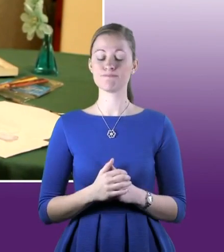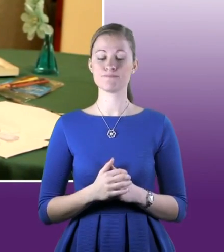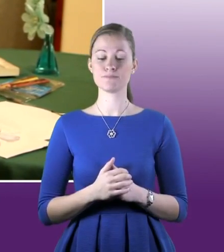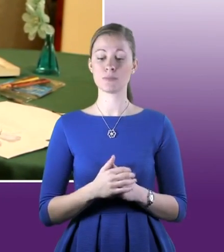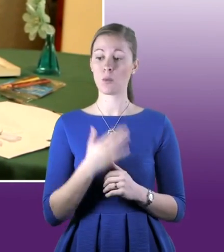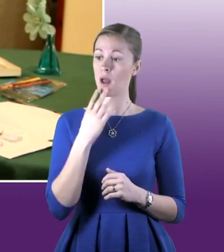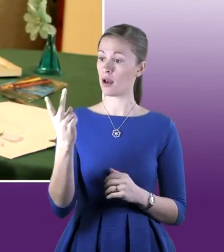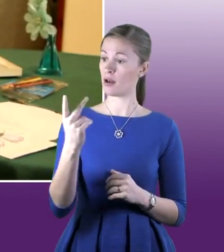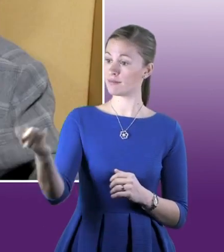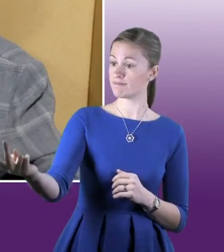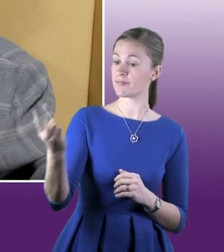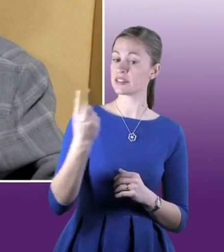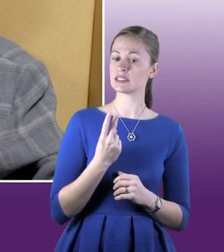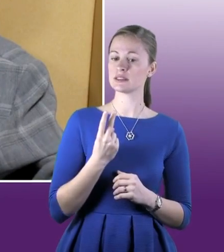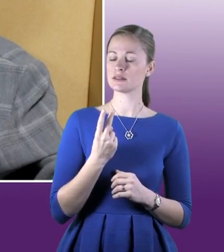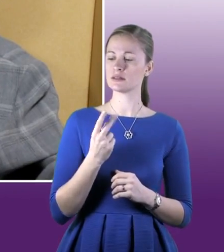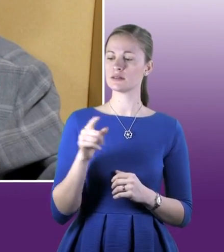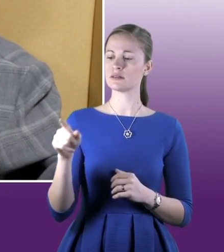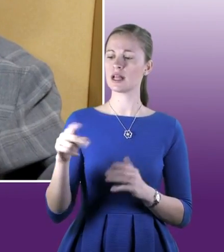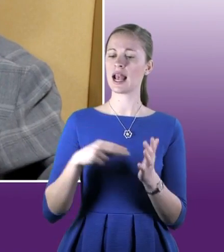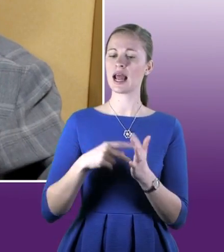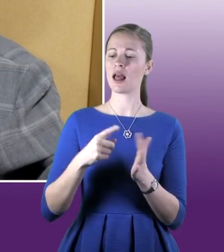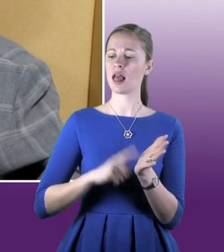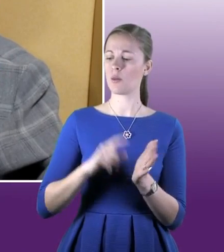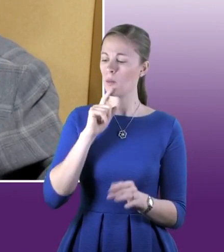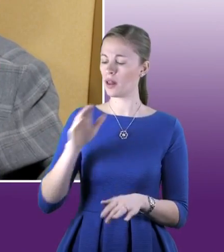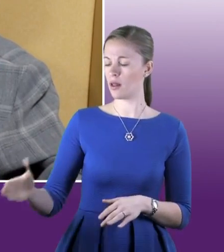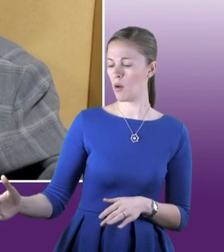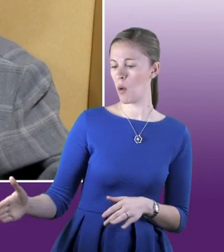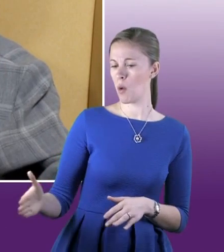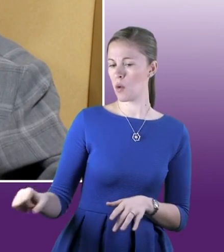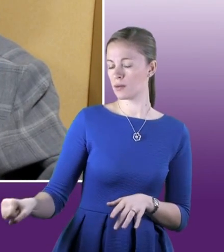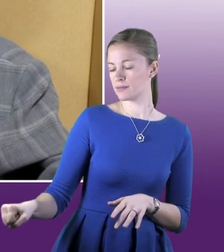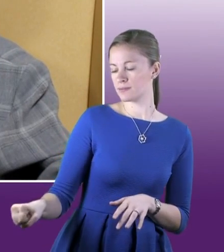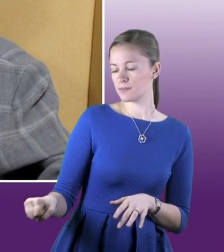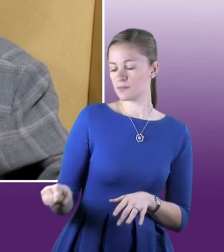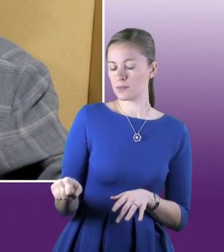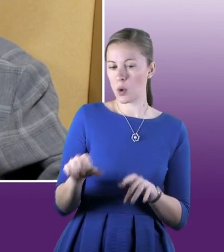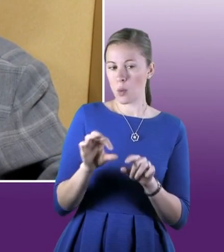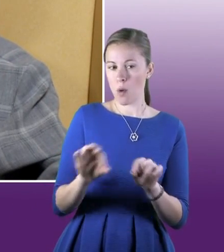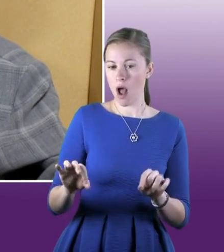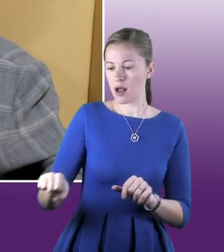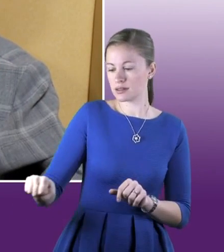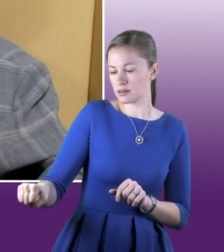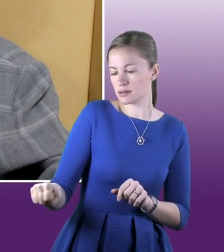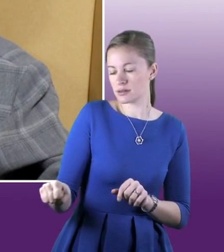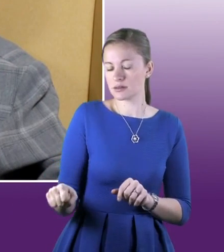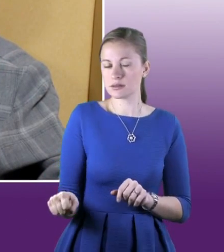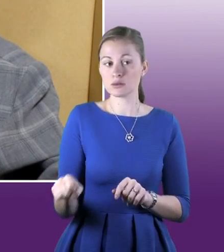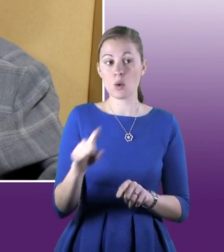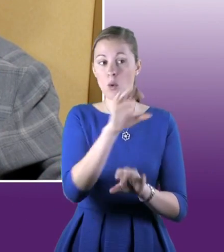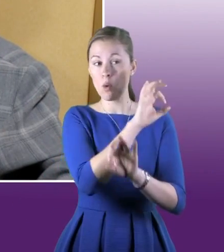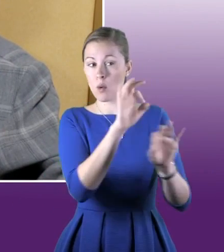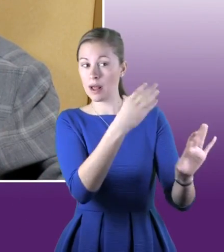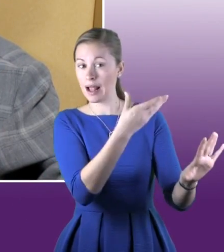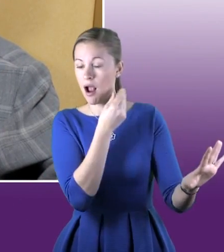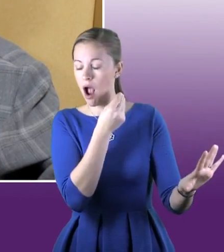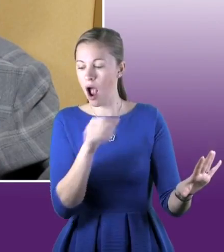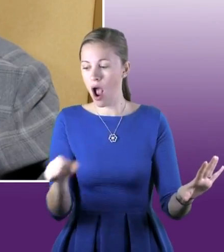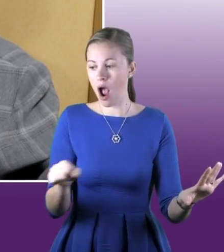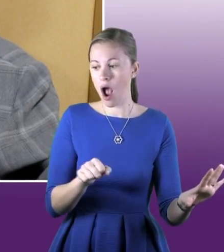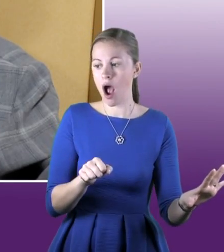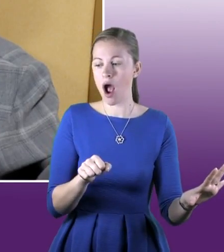come into my room, he closes the door, quiet. He holds the handle and gently shuts it